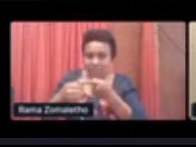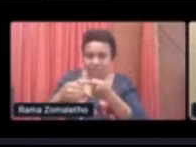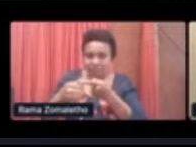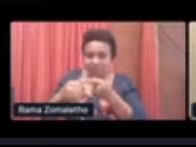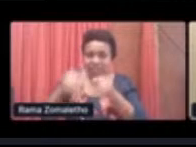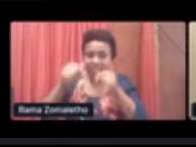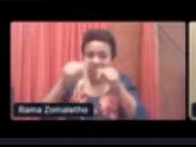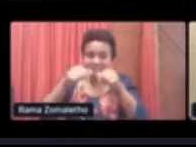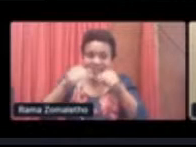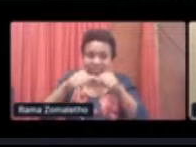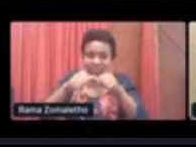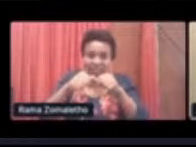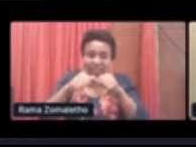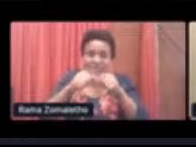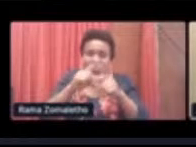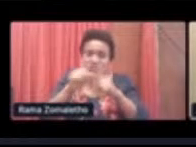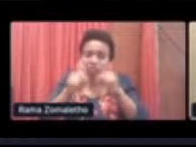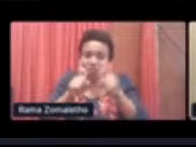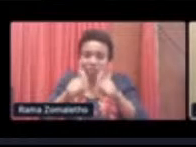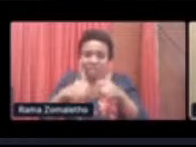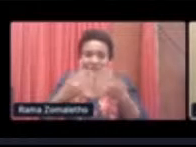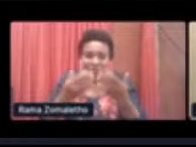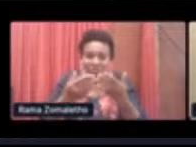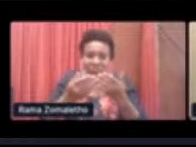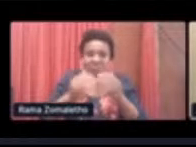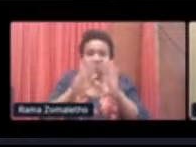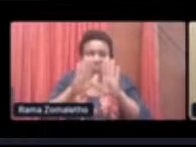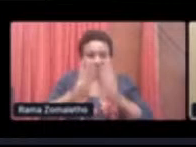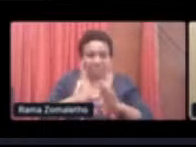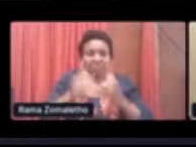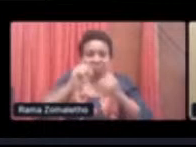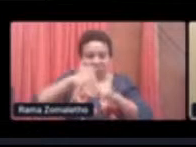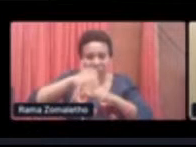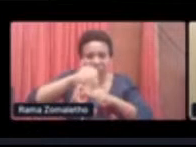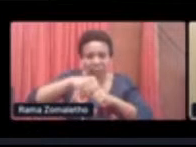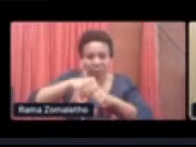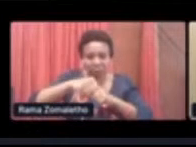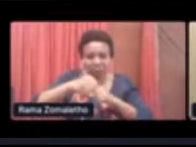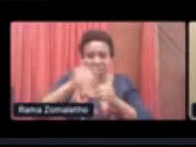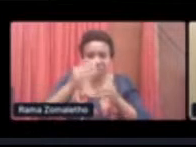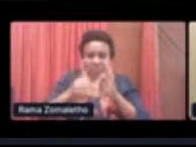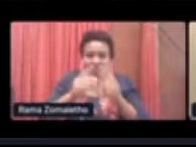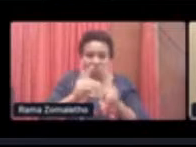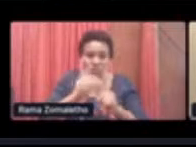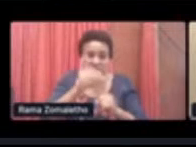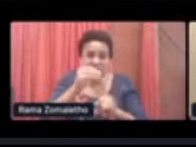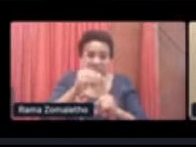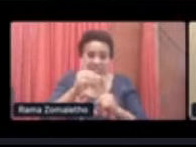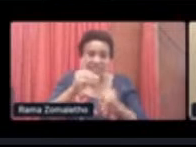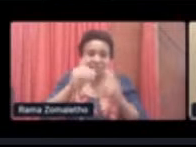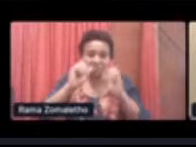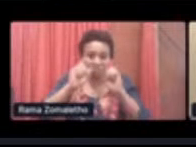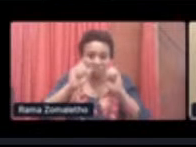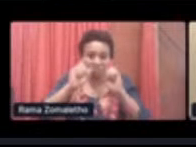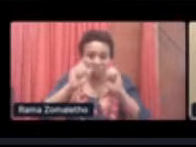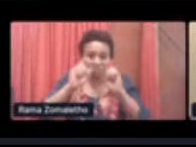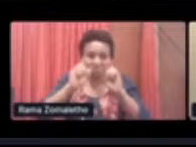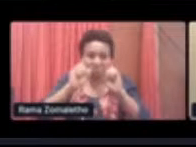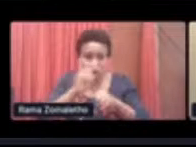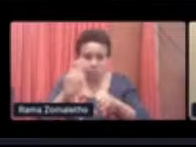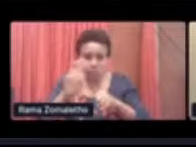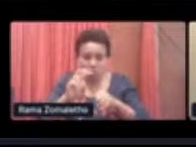a relevant question? Yes, it is. Because if you look at development, it has a lot of issues that